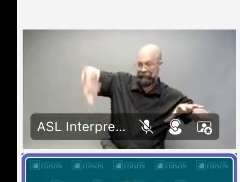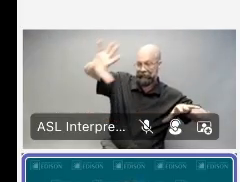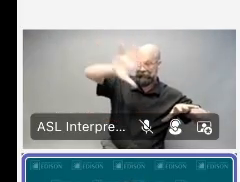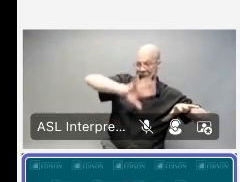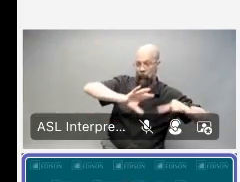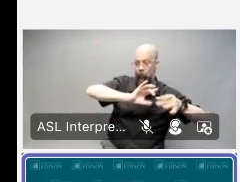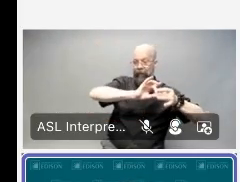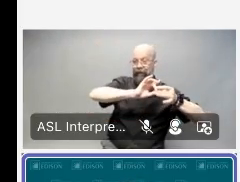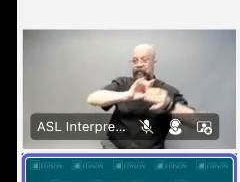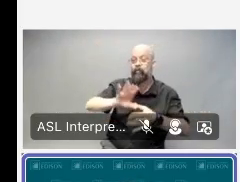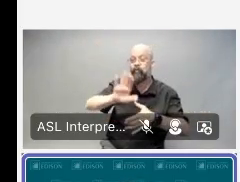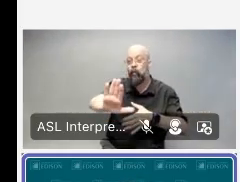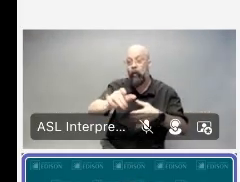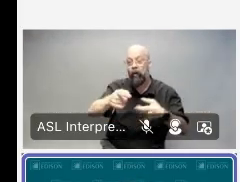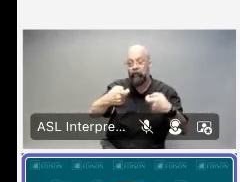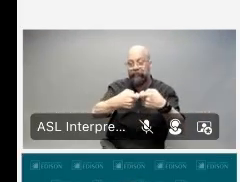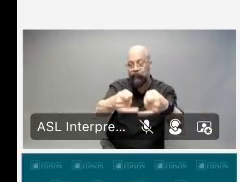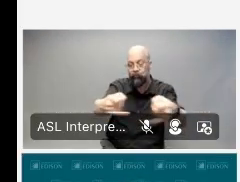circuitry.